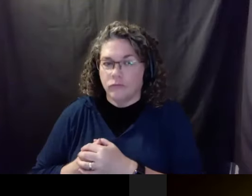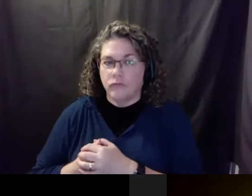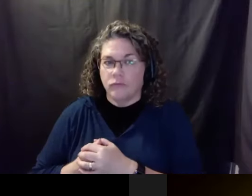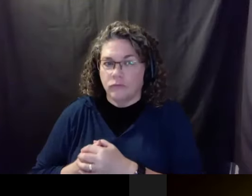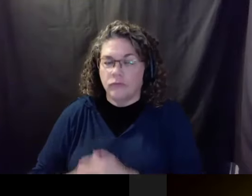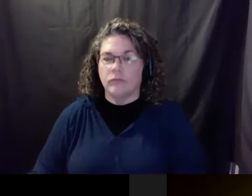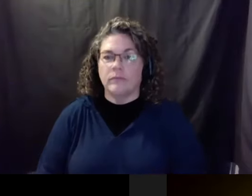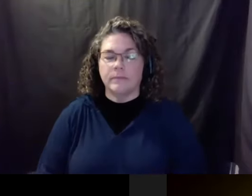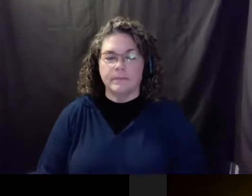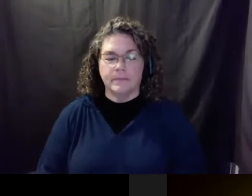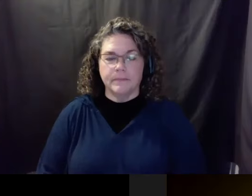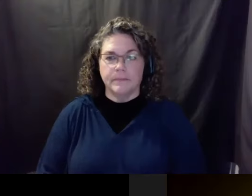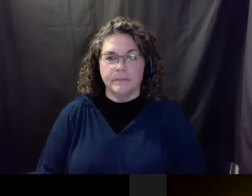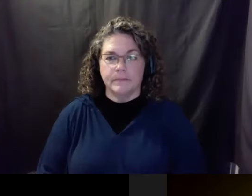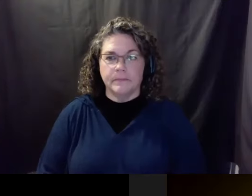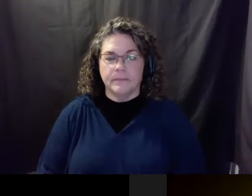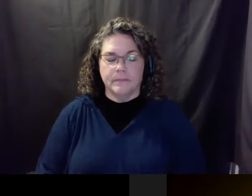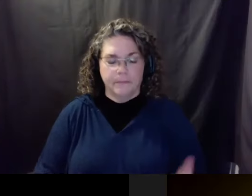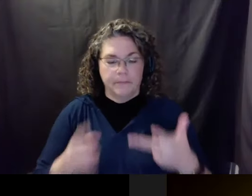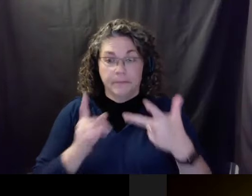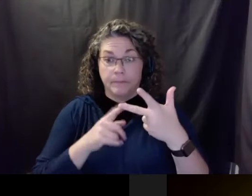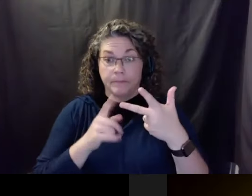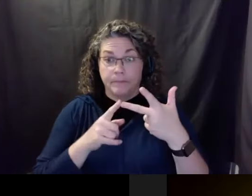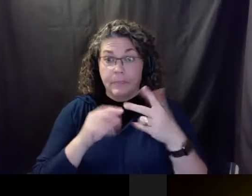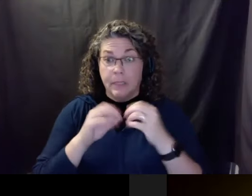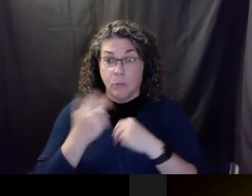Okay, the next issue is issue number 3.